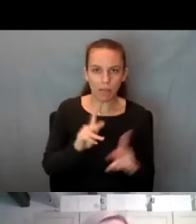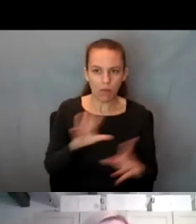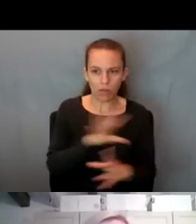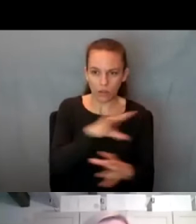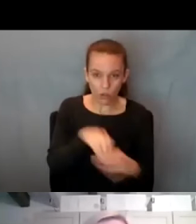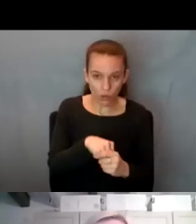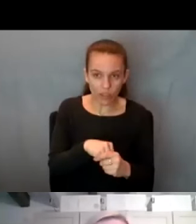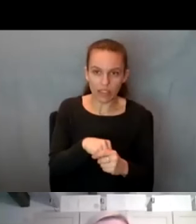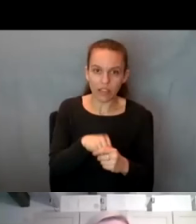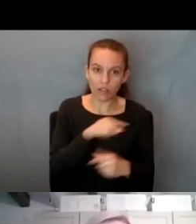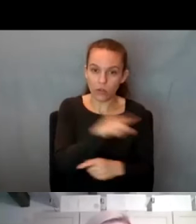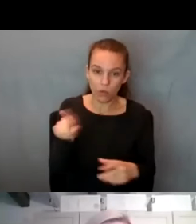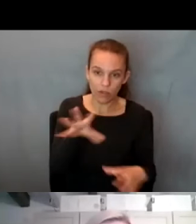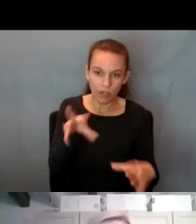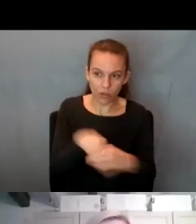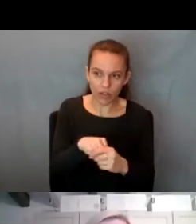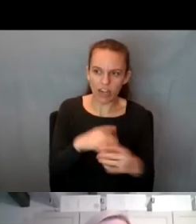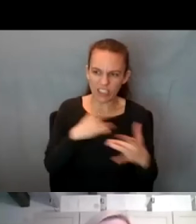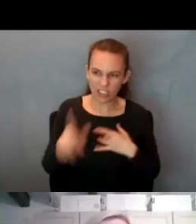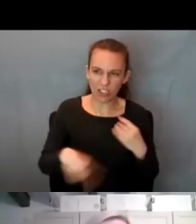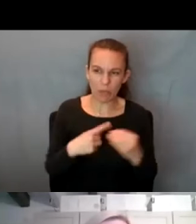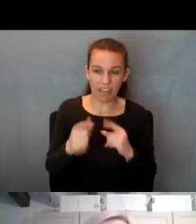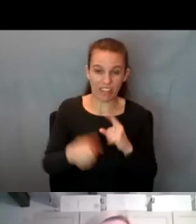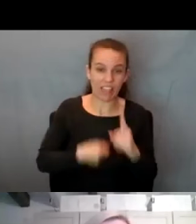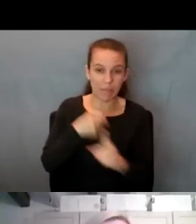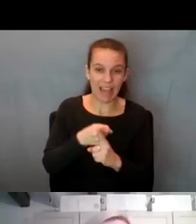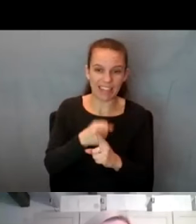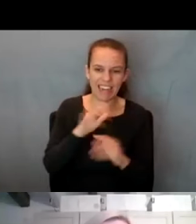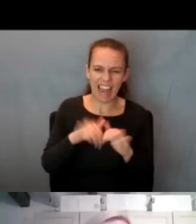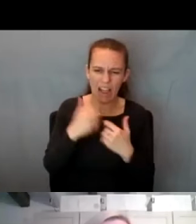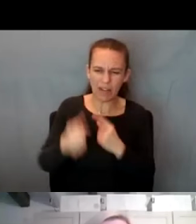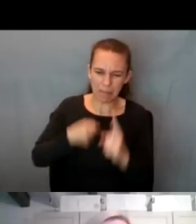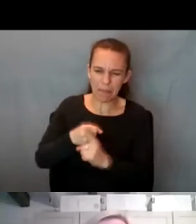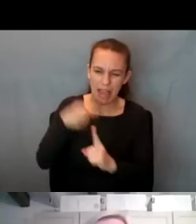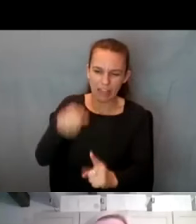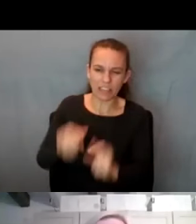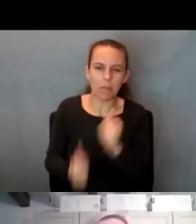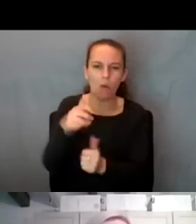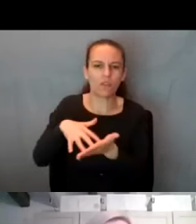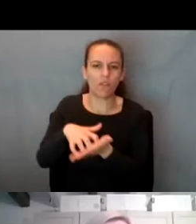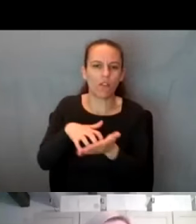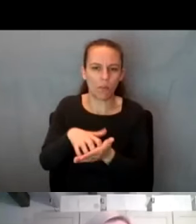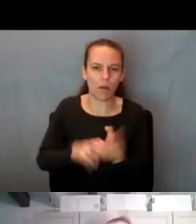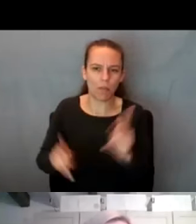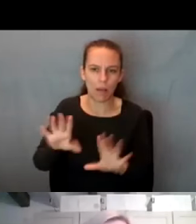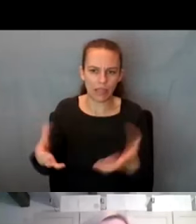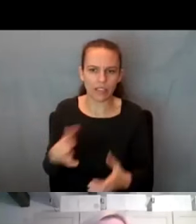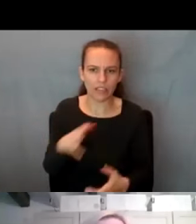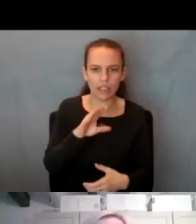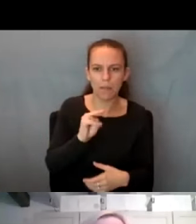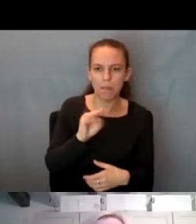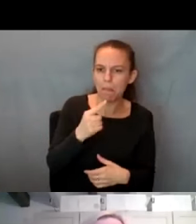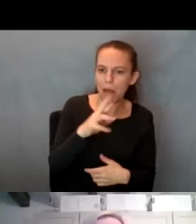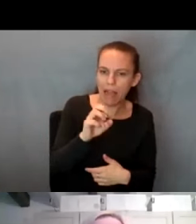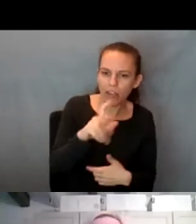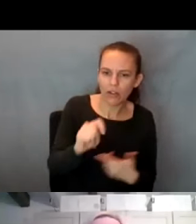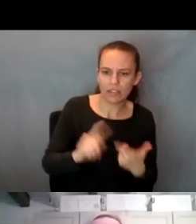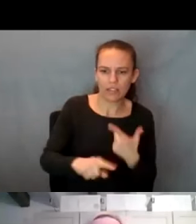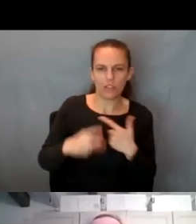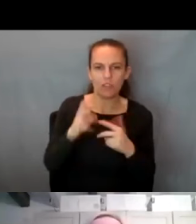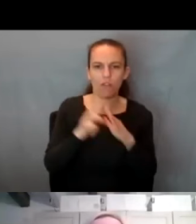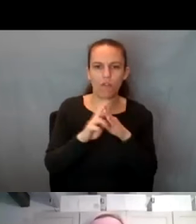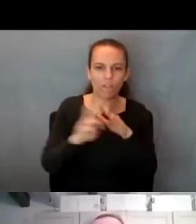much concerned about the impact, particularly on the most vulnerable populations, migrants, refugees, women, children, older